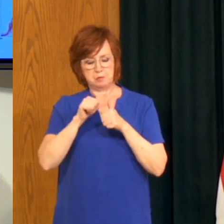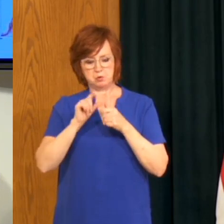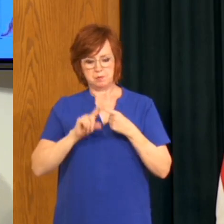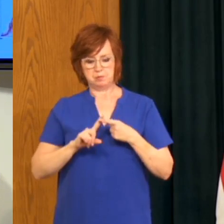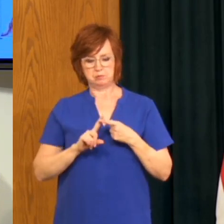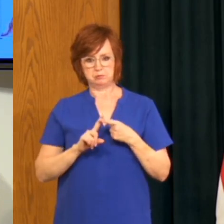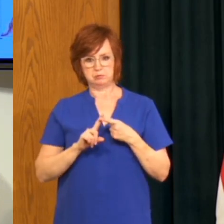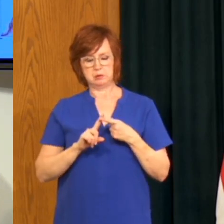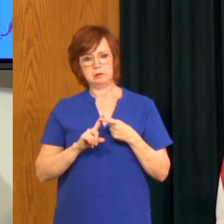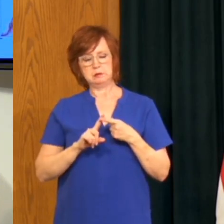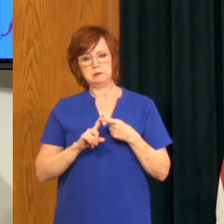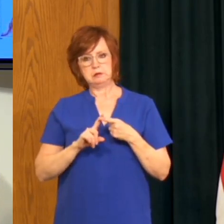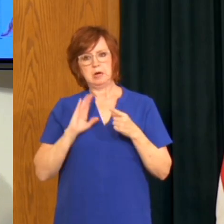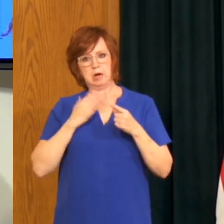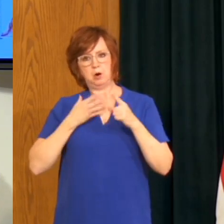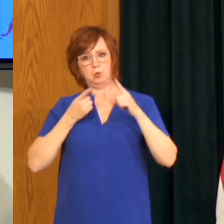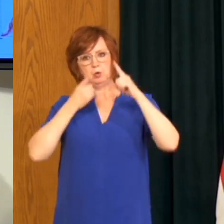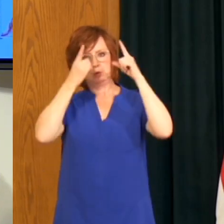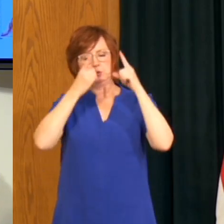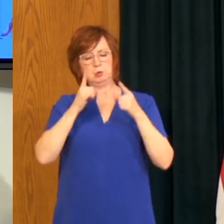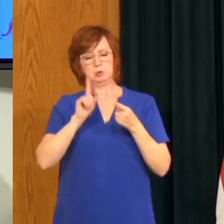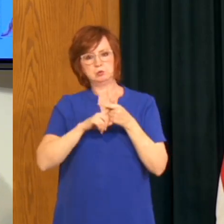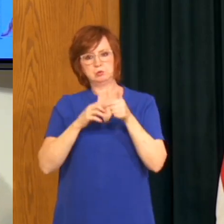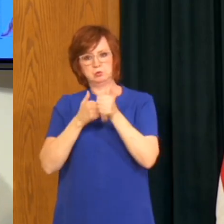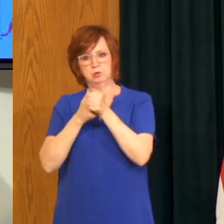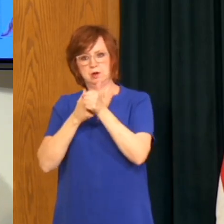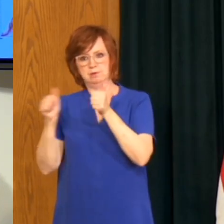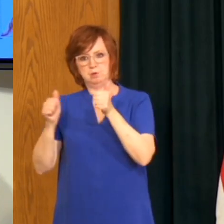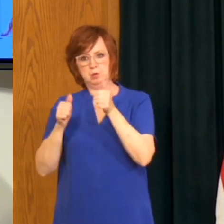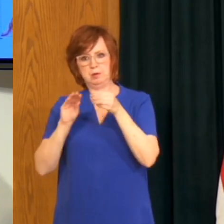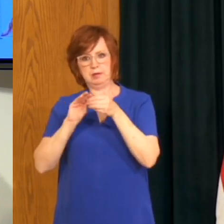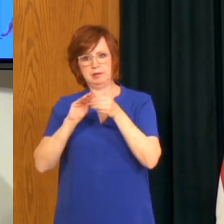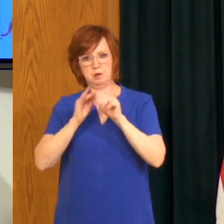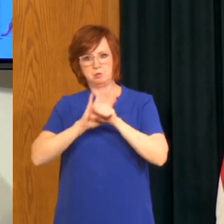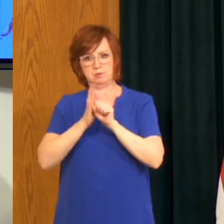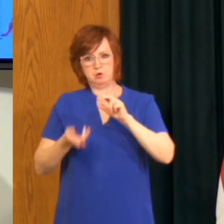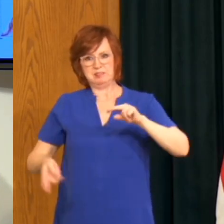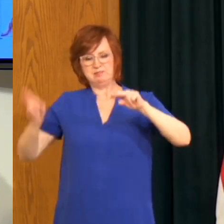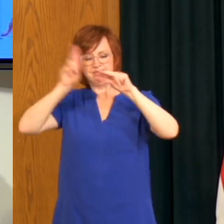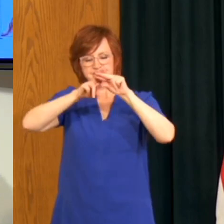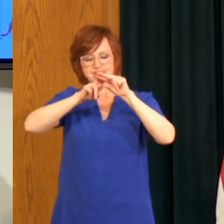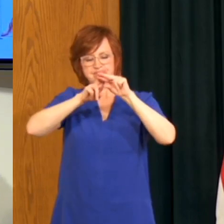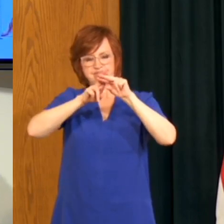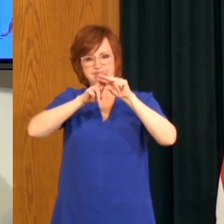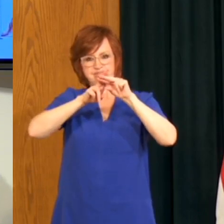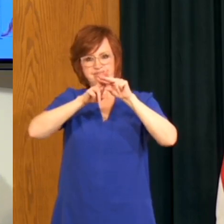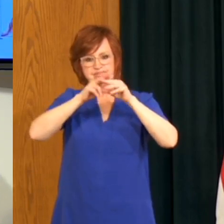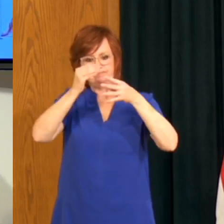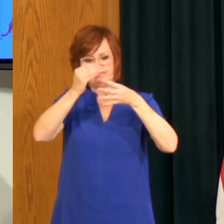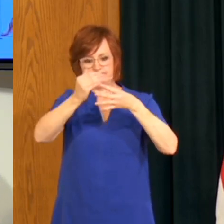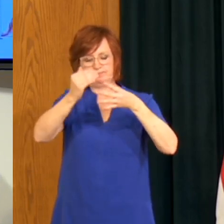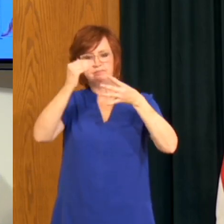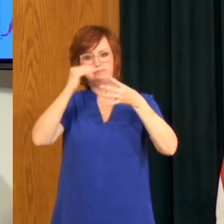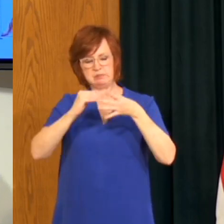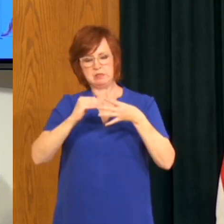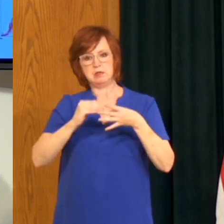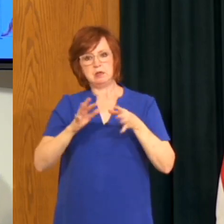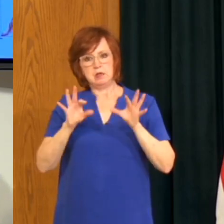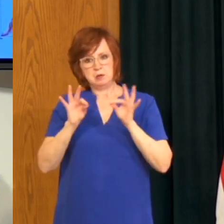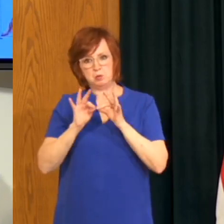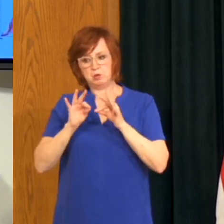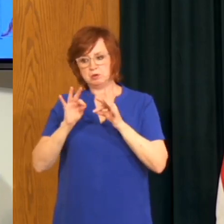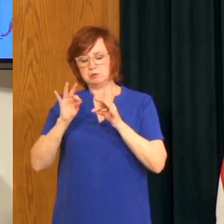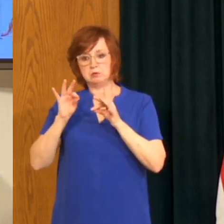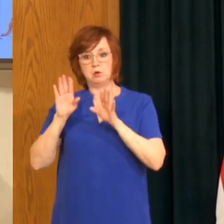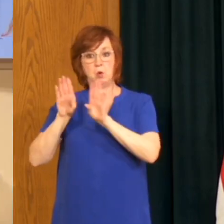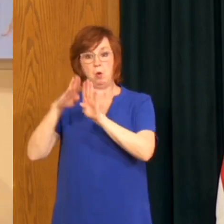sudden increase in case transmission, and allow reopening to happen in a way that's safe, in a way that's manageable. And then, of